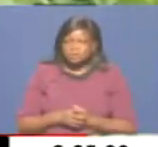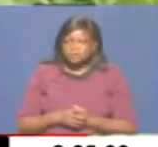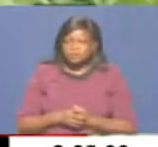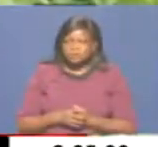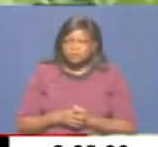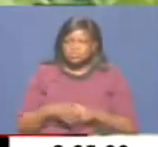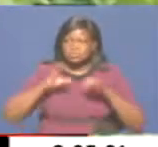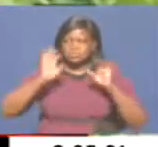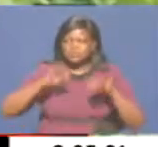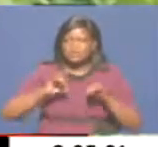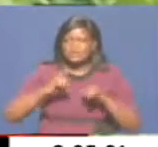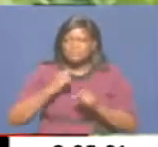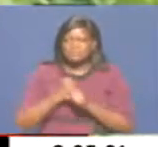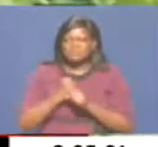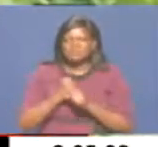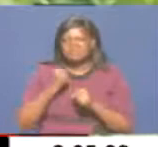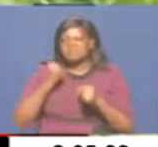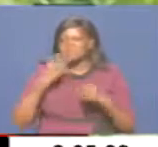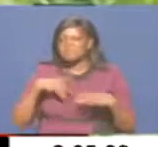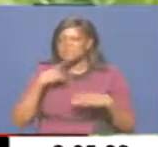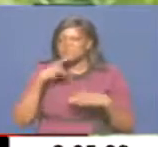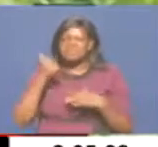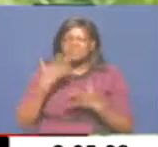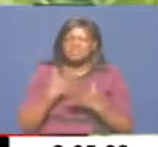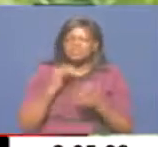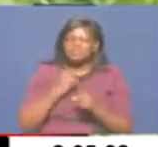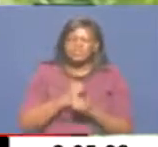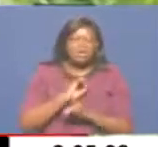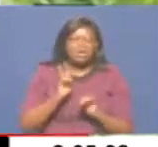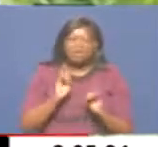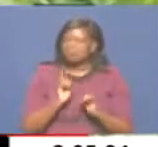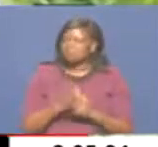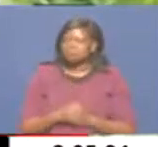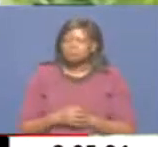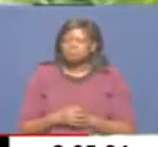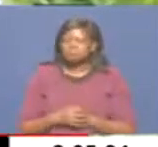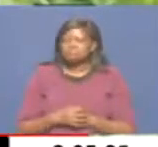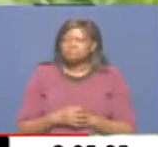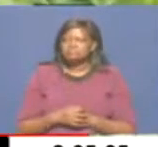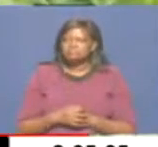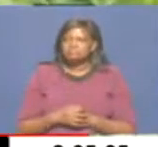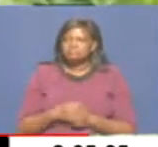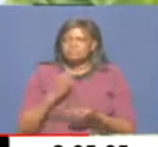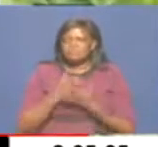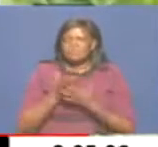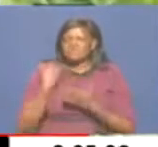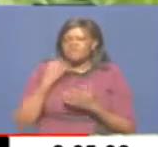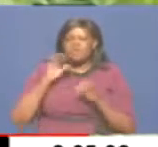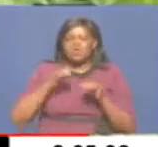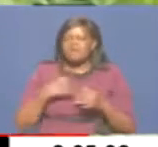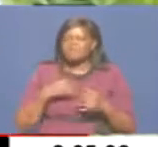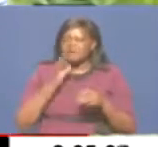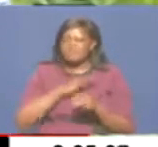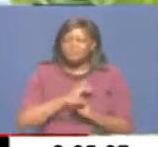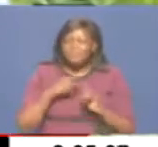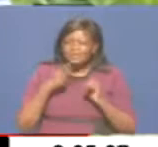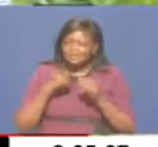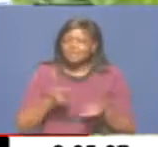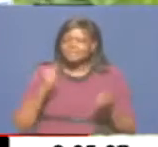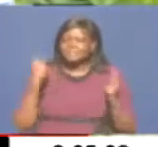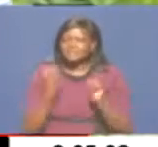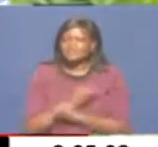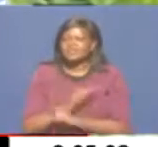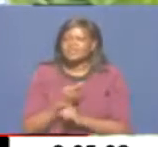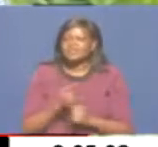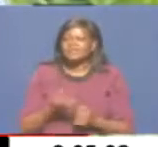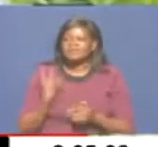kufanywa na mtu mwenye ana advice. Lakini sasa hizi tunalima kilimo biashara. Na ilikuwa hiyo time ilikuwa anga hivyo juu ukulima iko inakupea anything. Najua watu wako wanalima maybe unalima tu mahindi peke